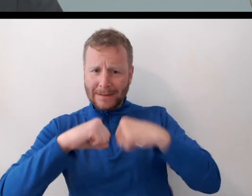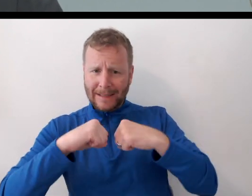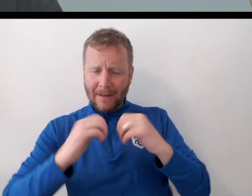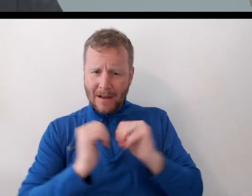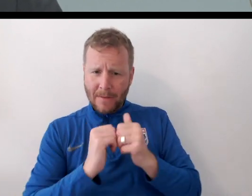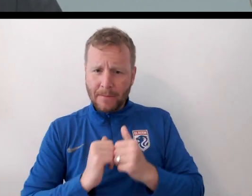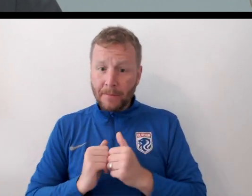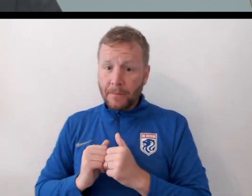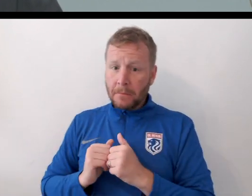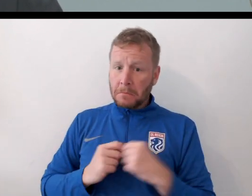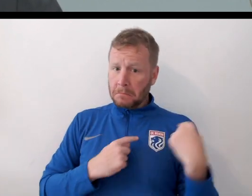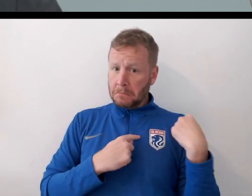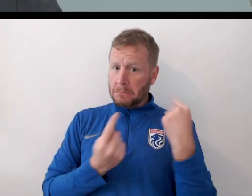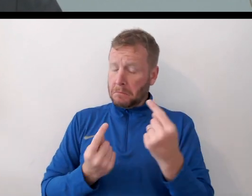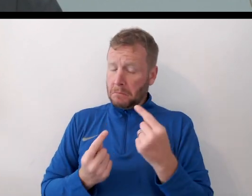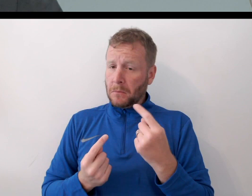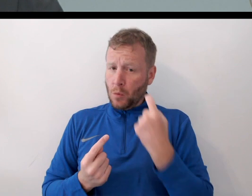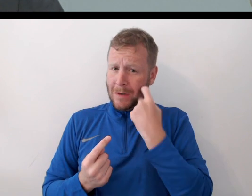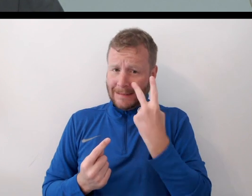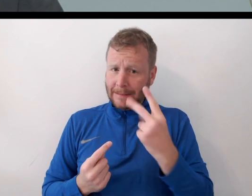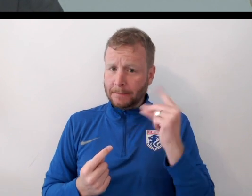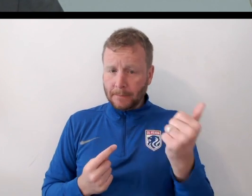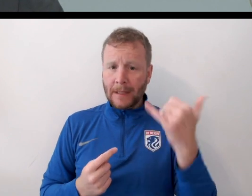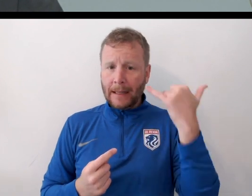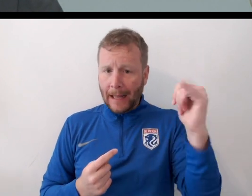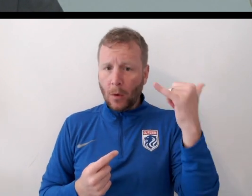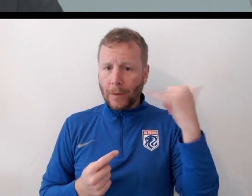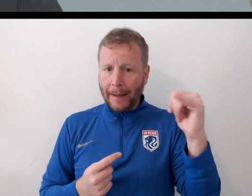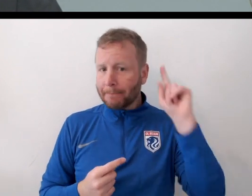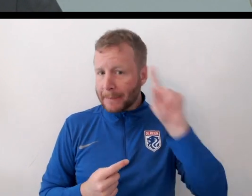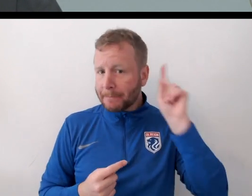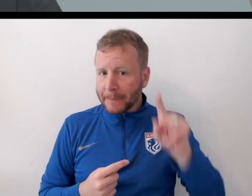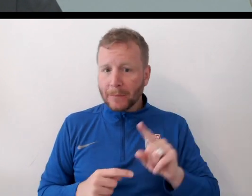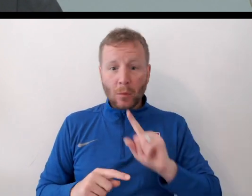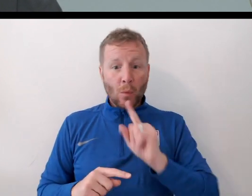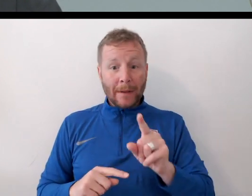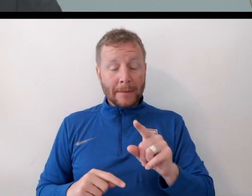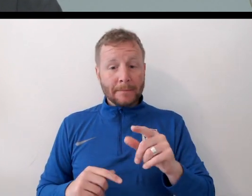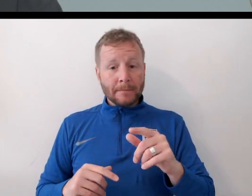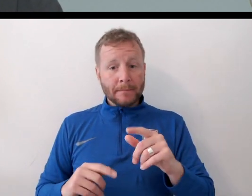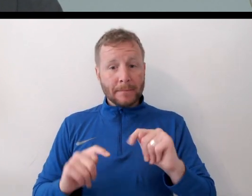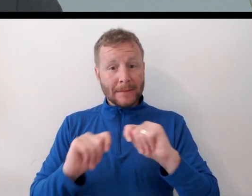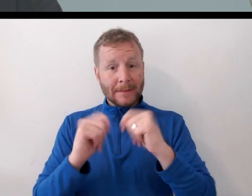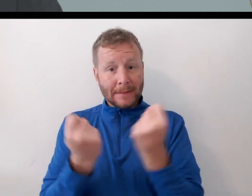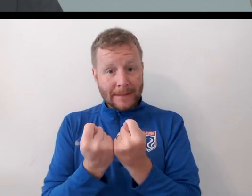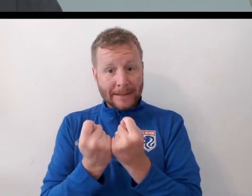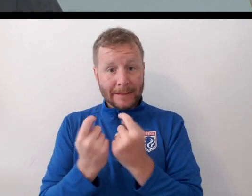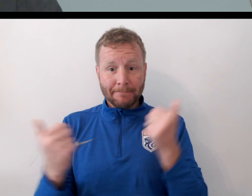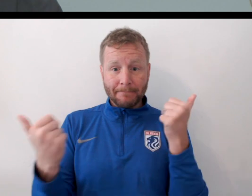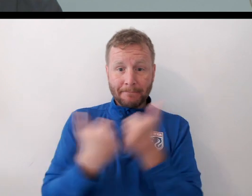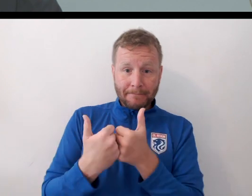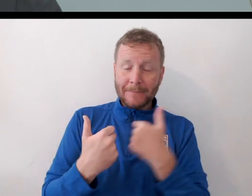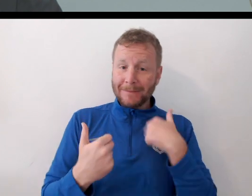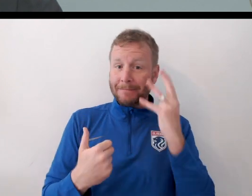we've been seeing that kind of recently in the NWSL, quick yellows, which, you know, I think the game in general has called for that. There's teams that do that